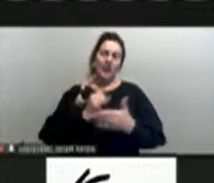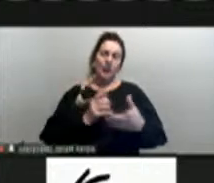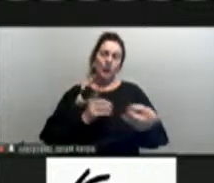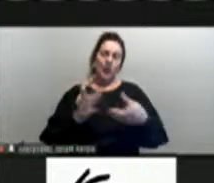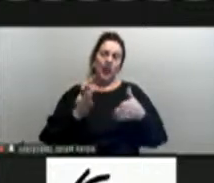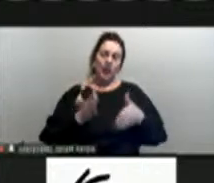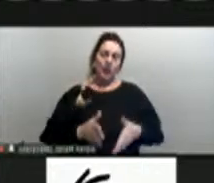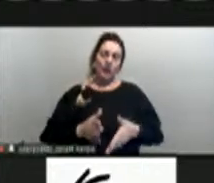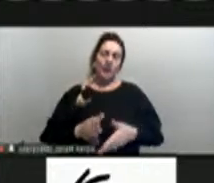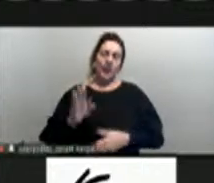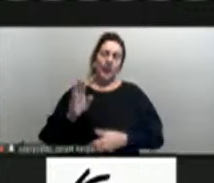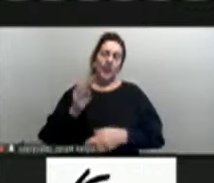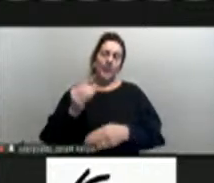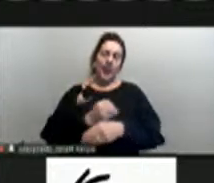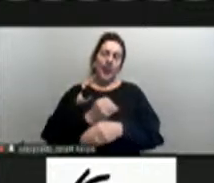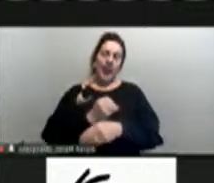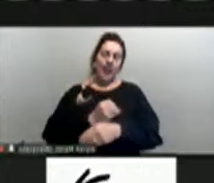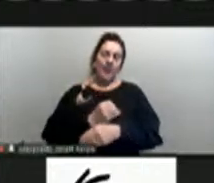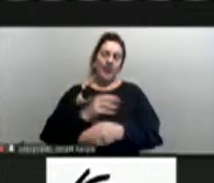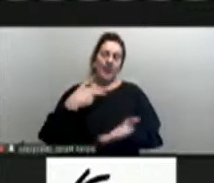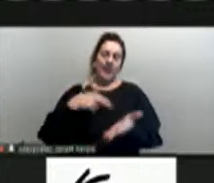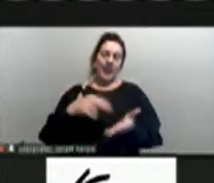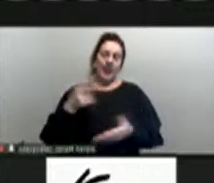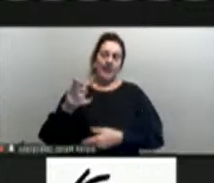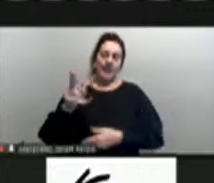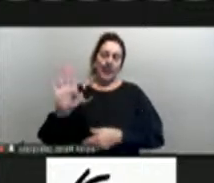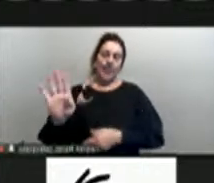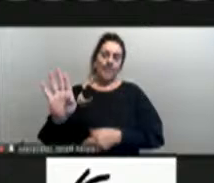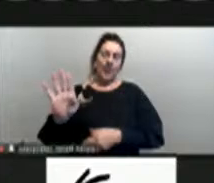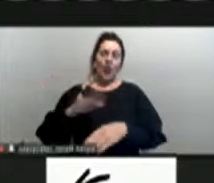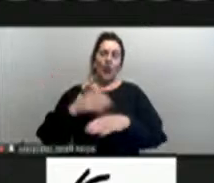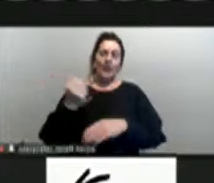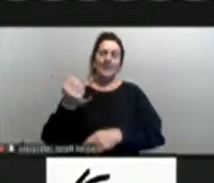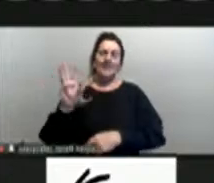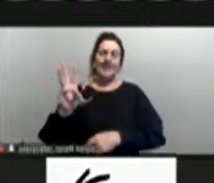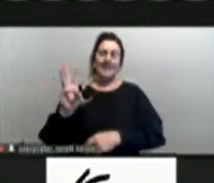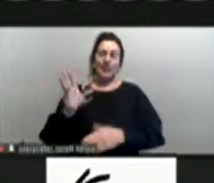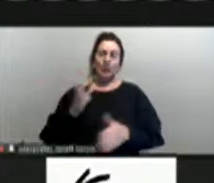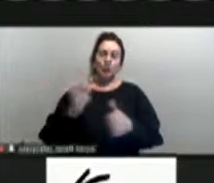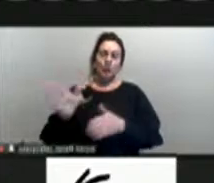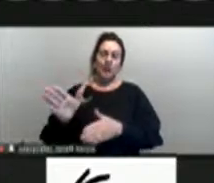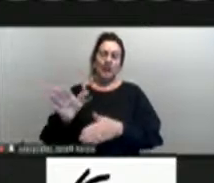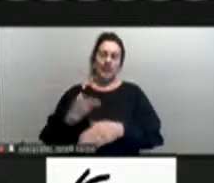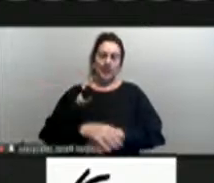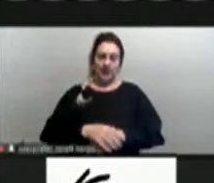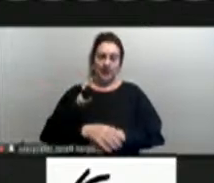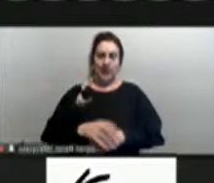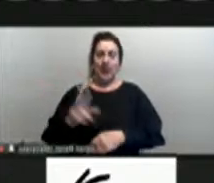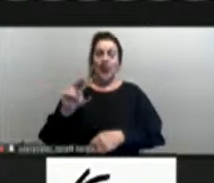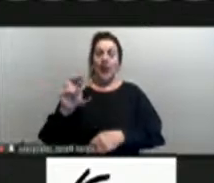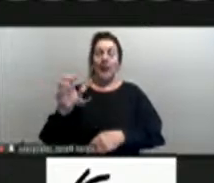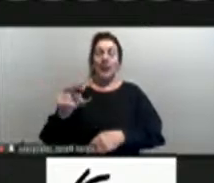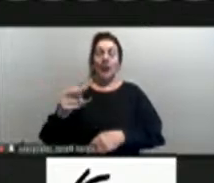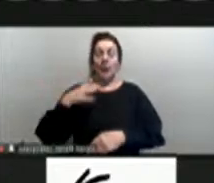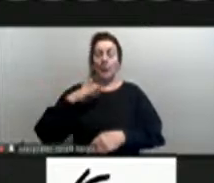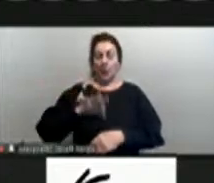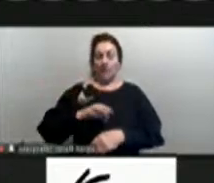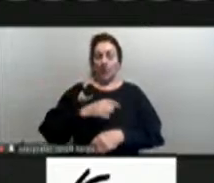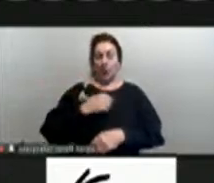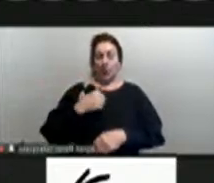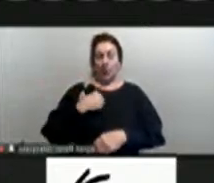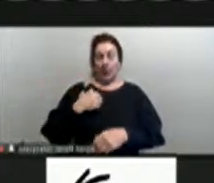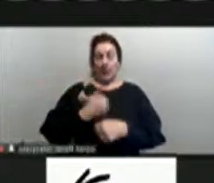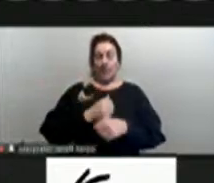Hub at 6017 Southwest 16th Street in West Miami. Nonprofits in the arts generate